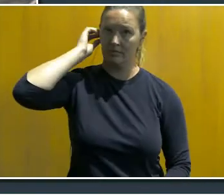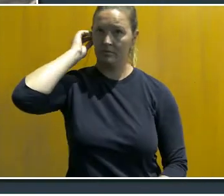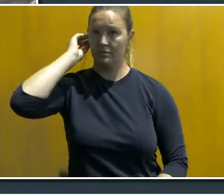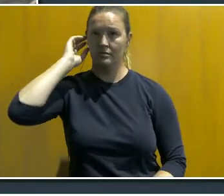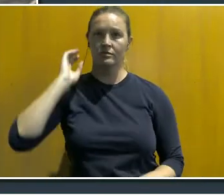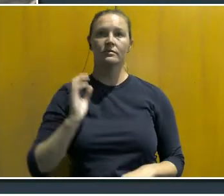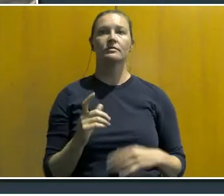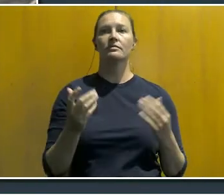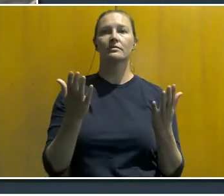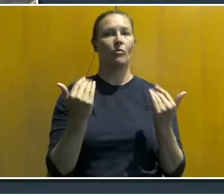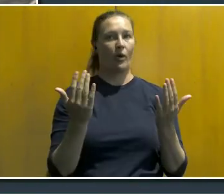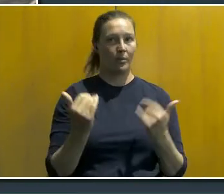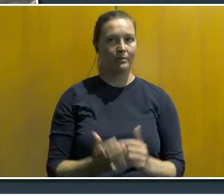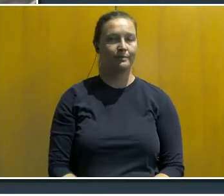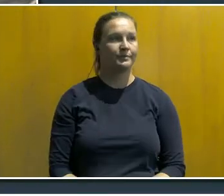Welcome, Anna.